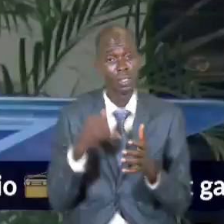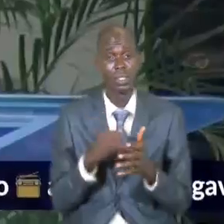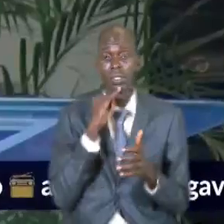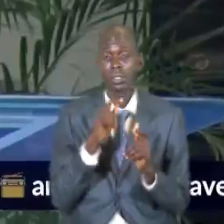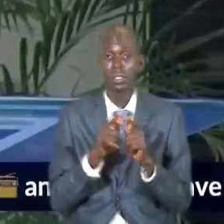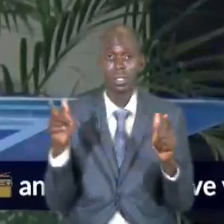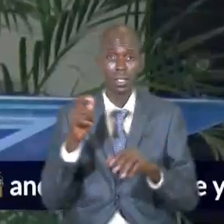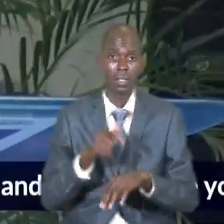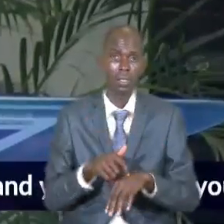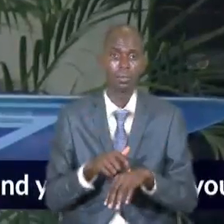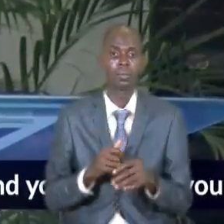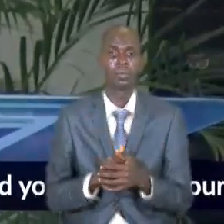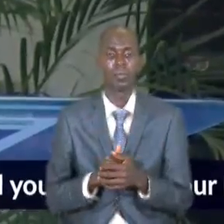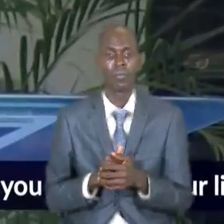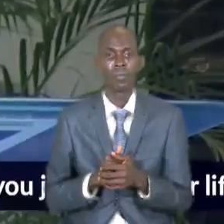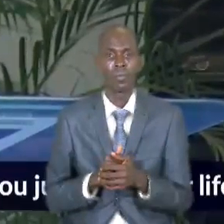You can call this phone number